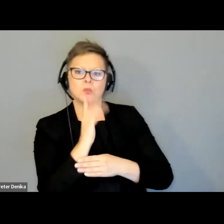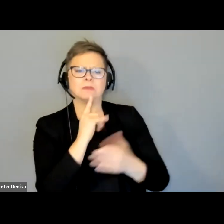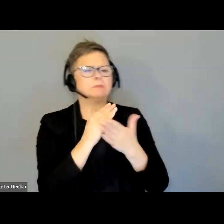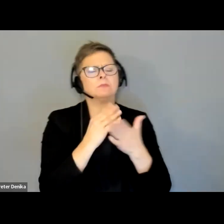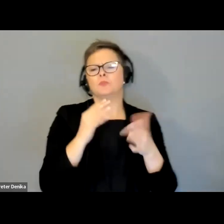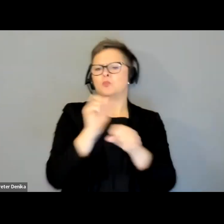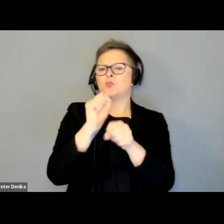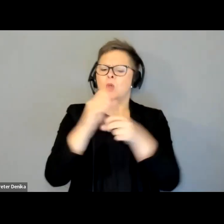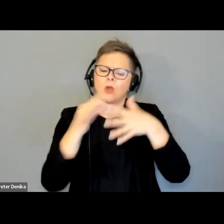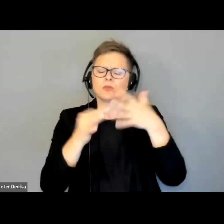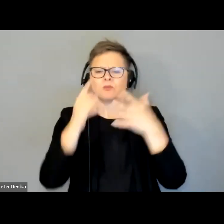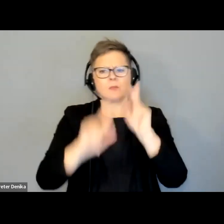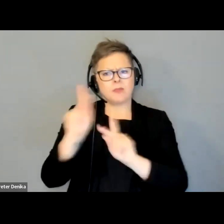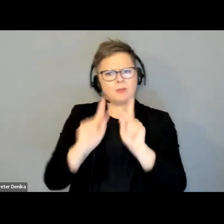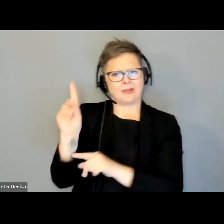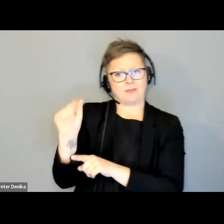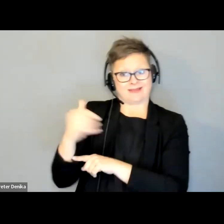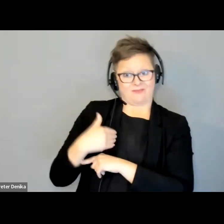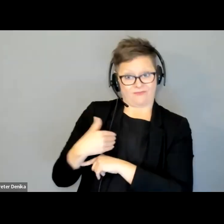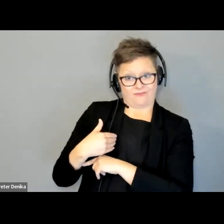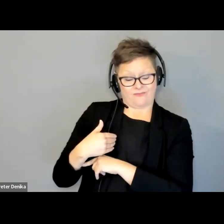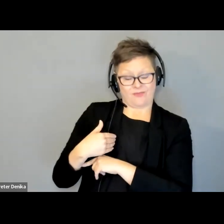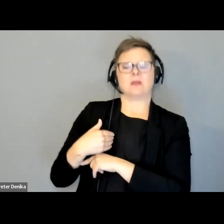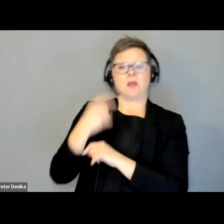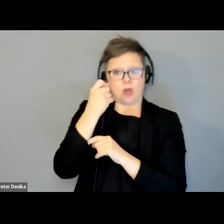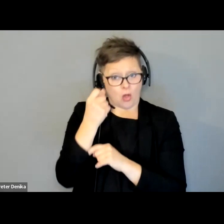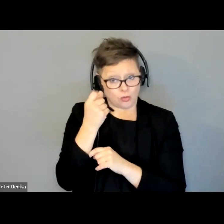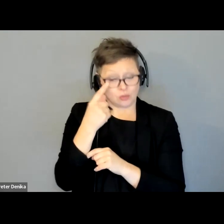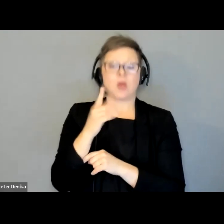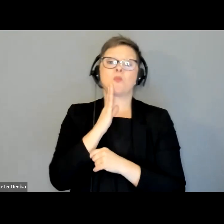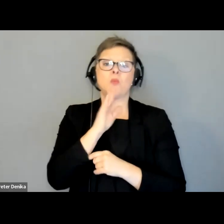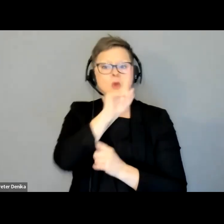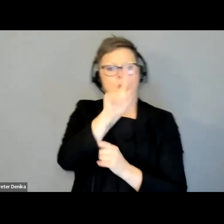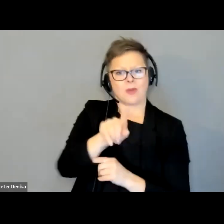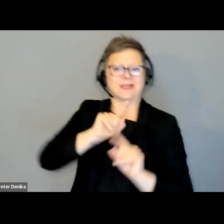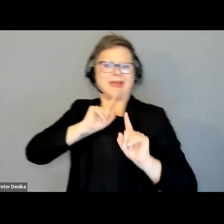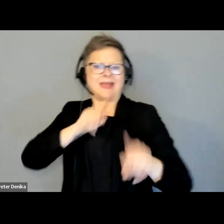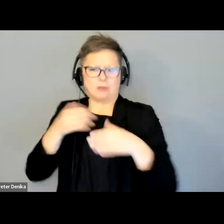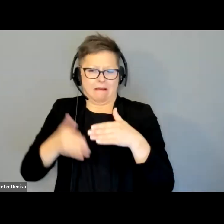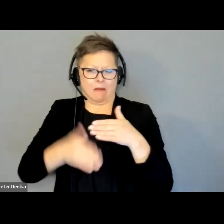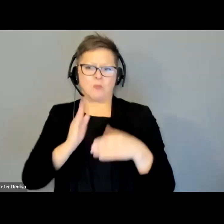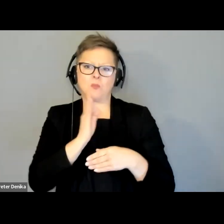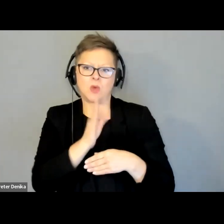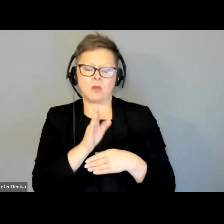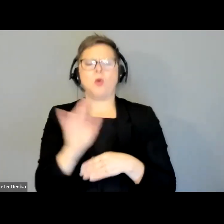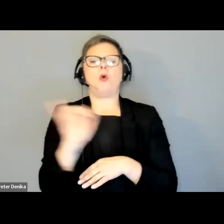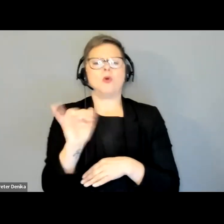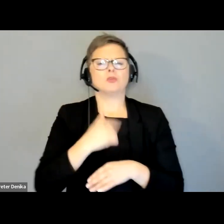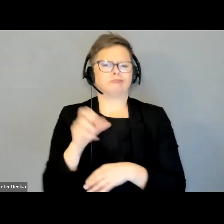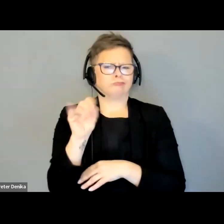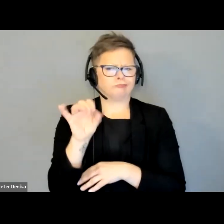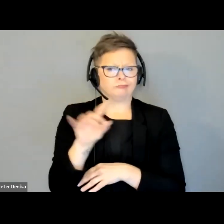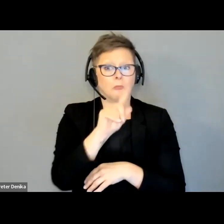with disabilities. To close things off, we'll be running a question and answer session. And a brief housekeeping note about the question and